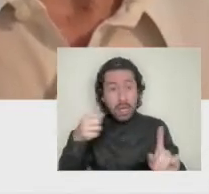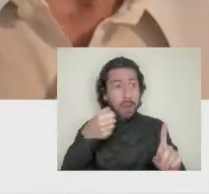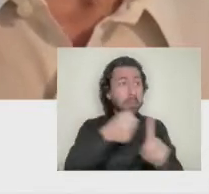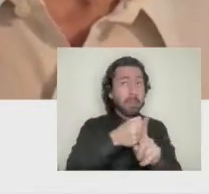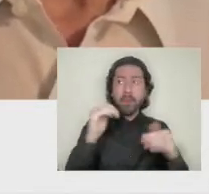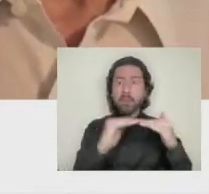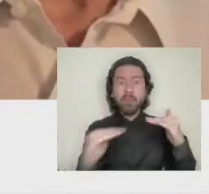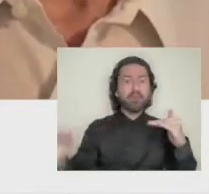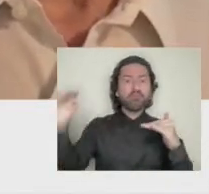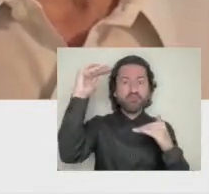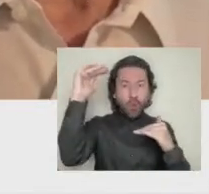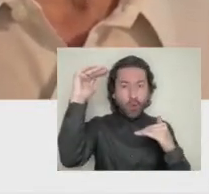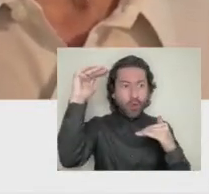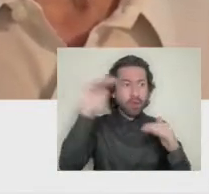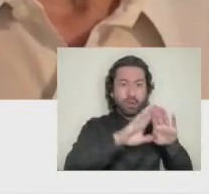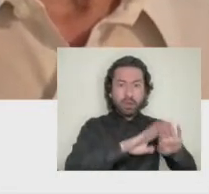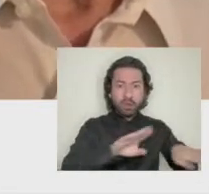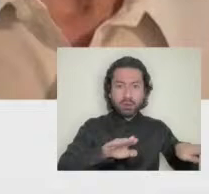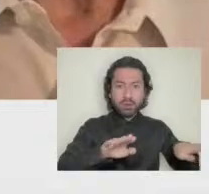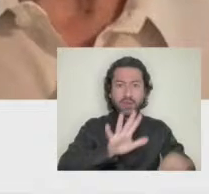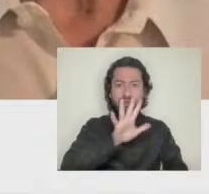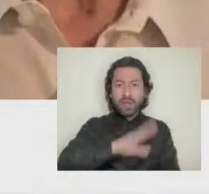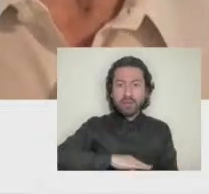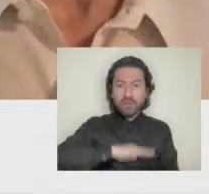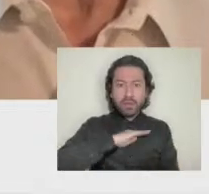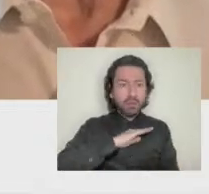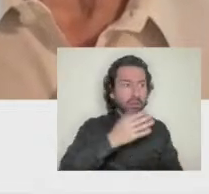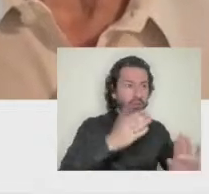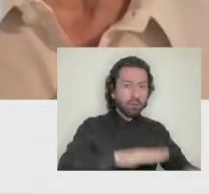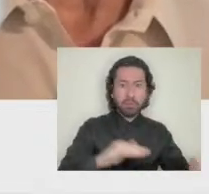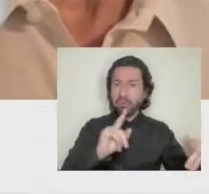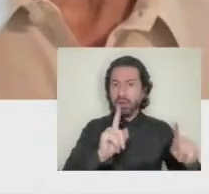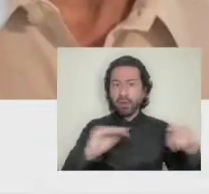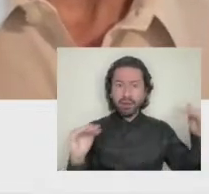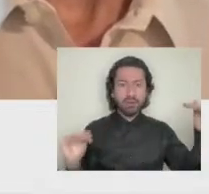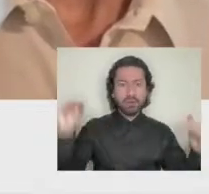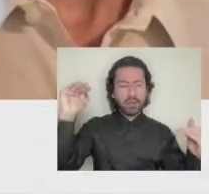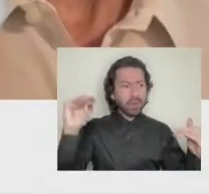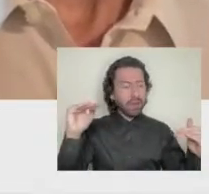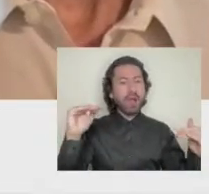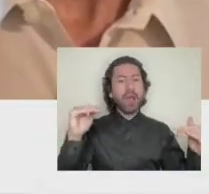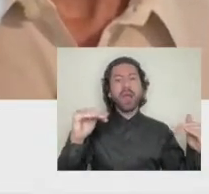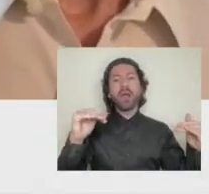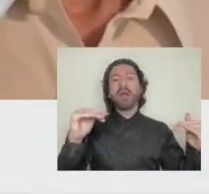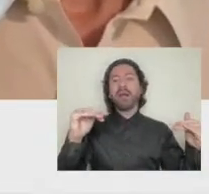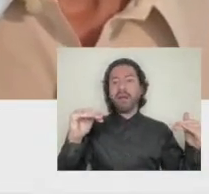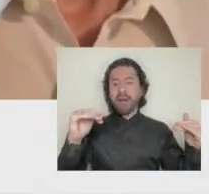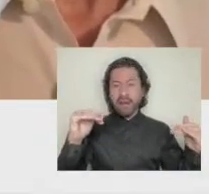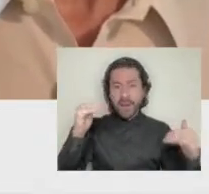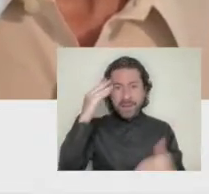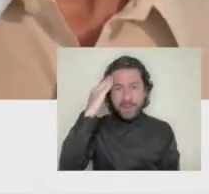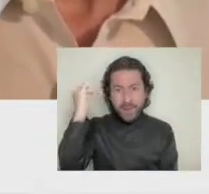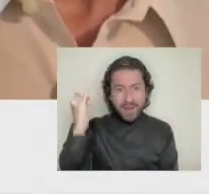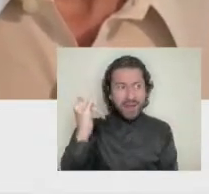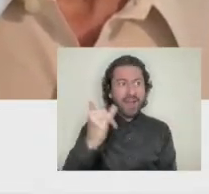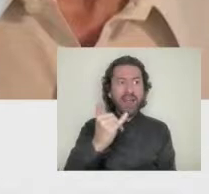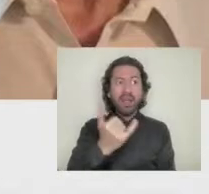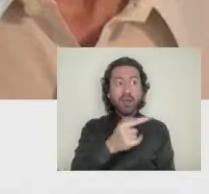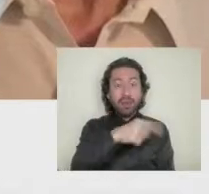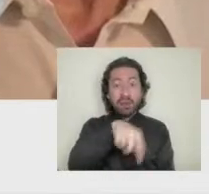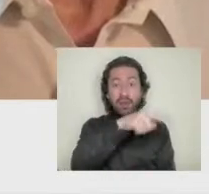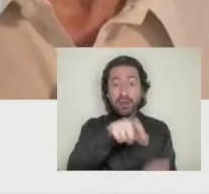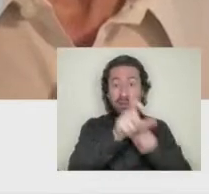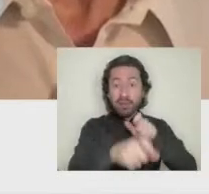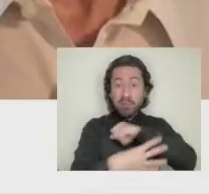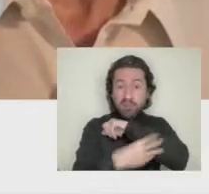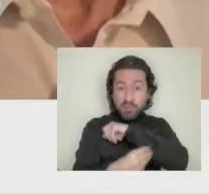thought putting money to poor people makes them healthier? And if you look at the Gini